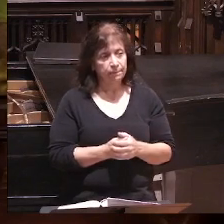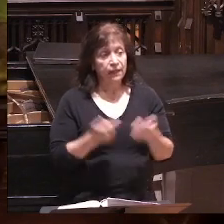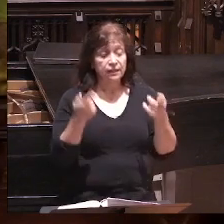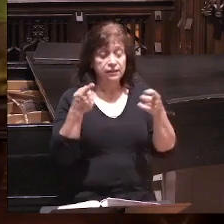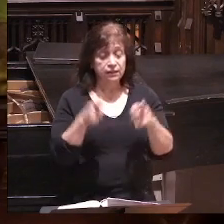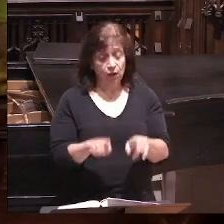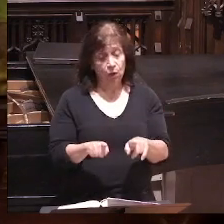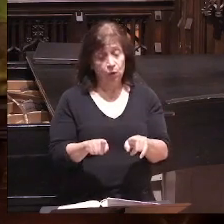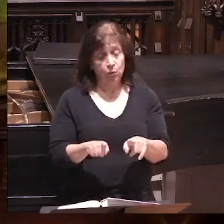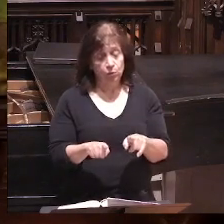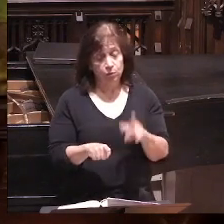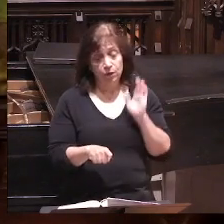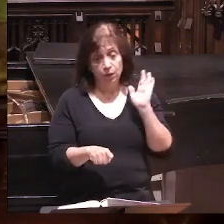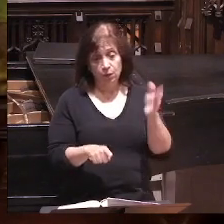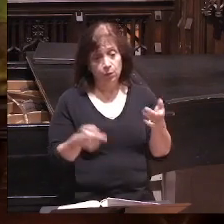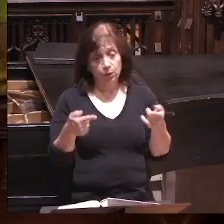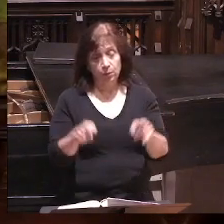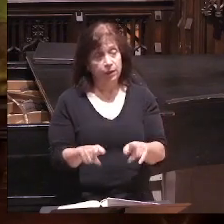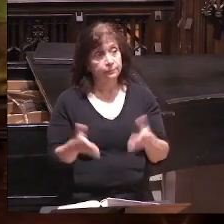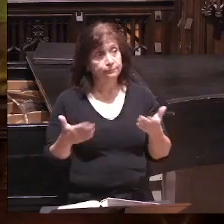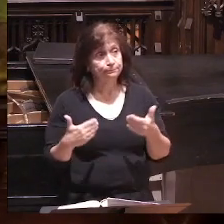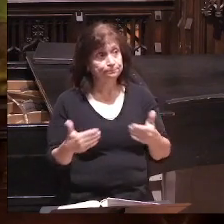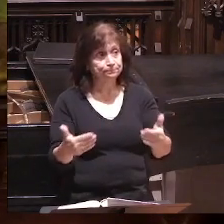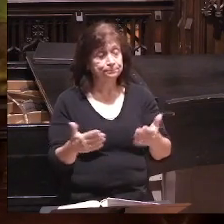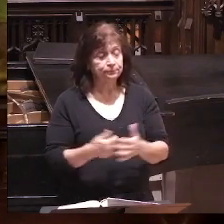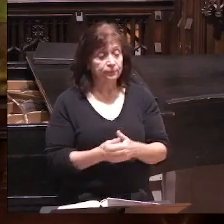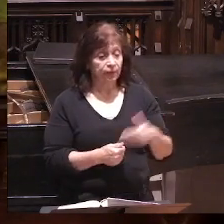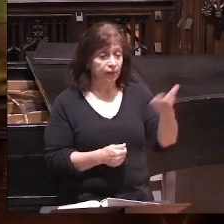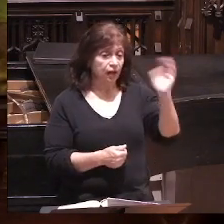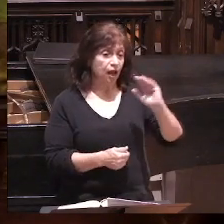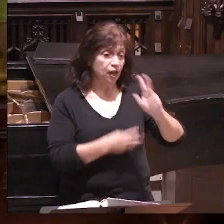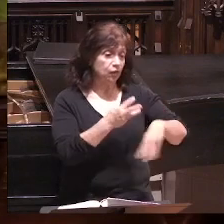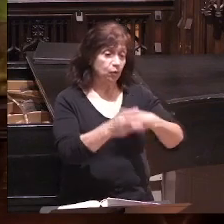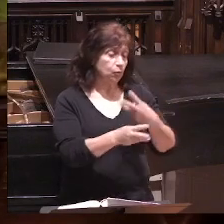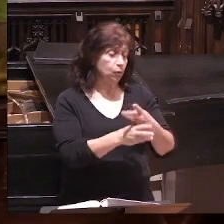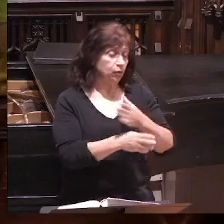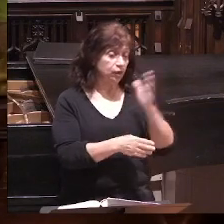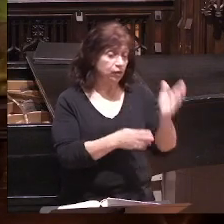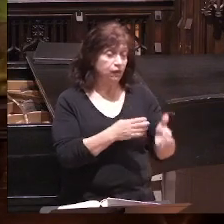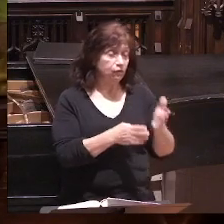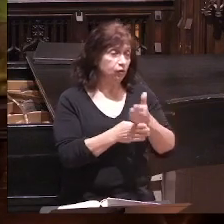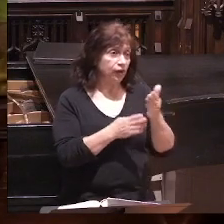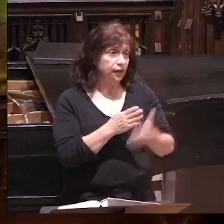So it will be, O God, world without end.